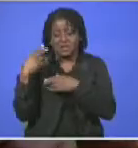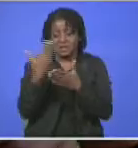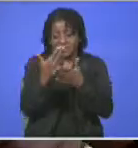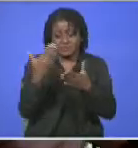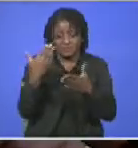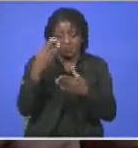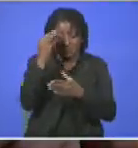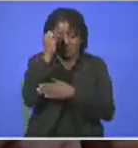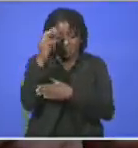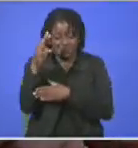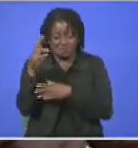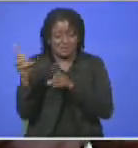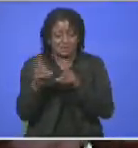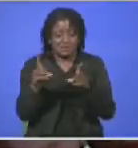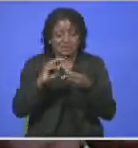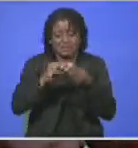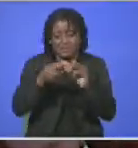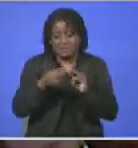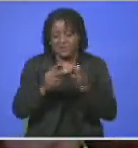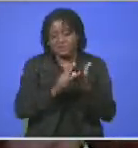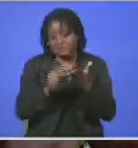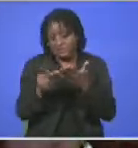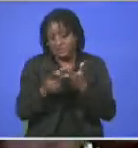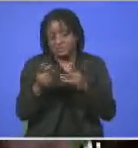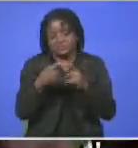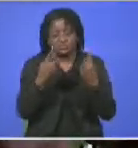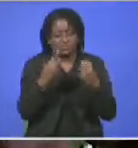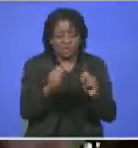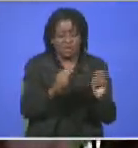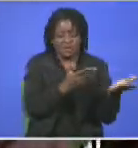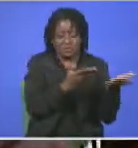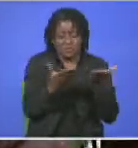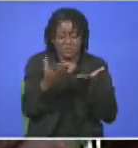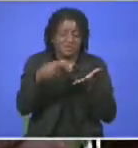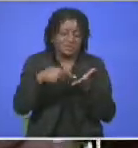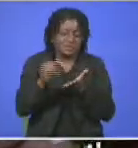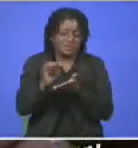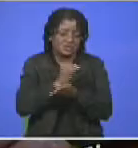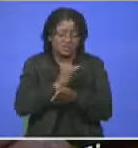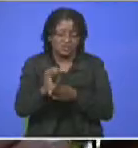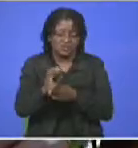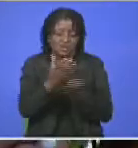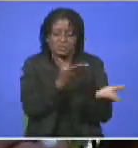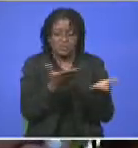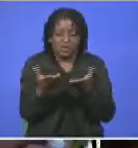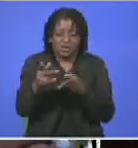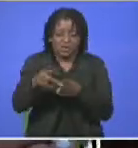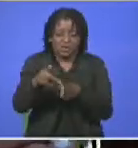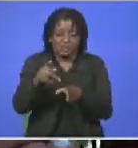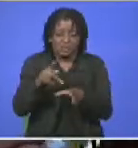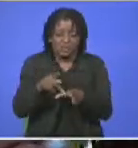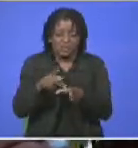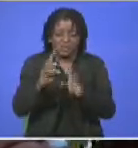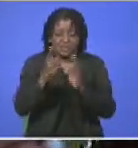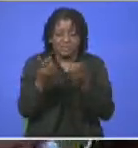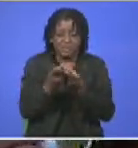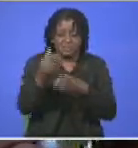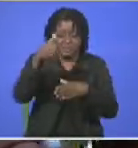had done a number of initiatives to try and bring this industry, to bring the port department into